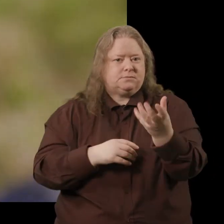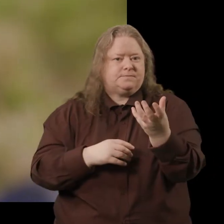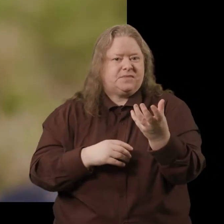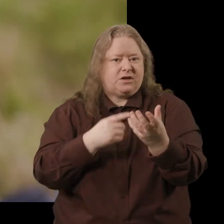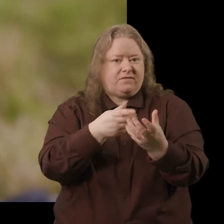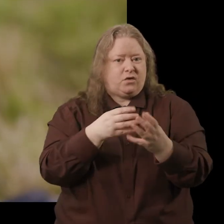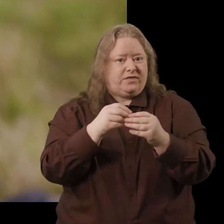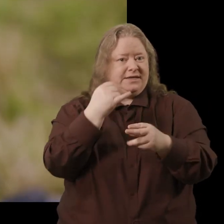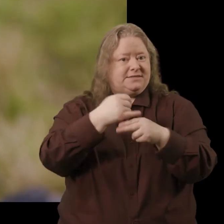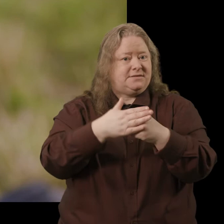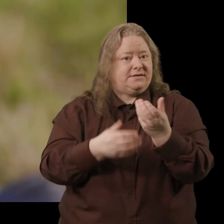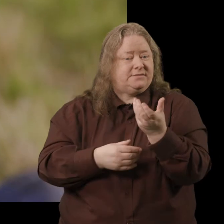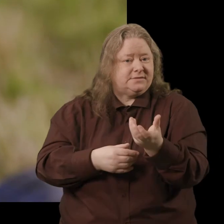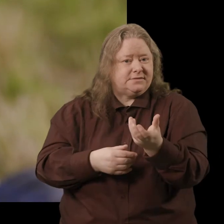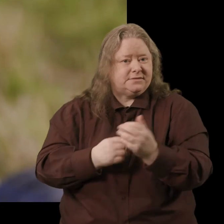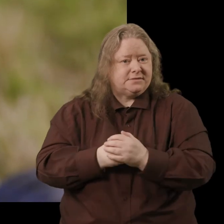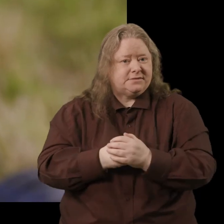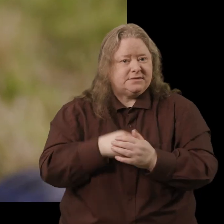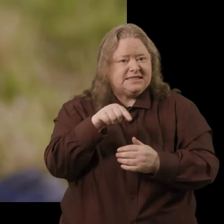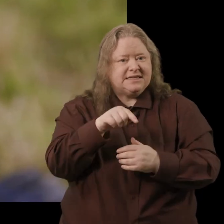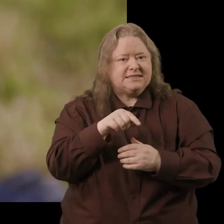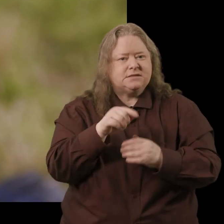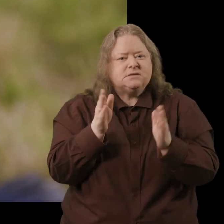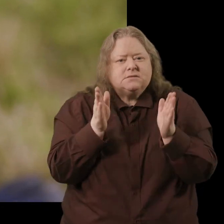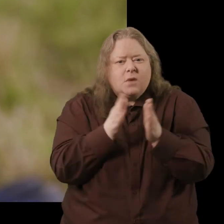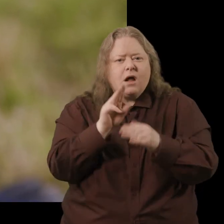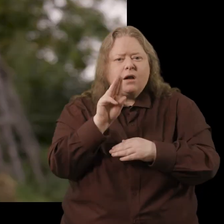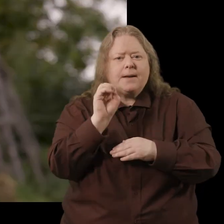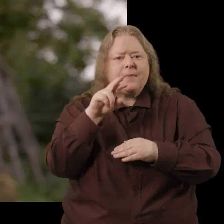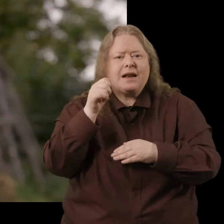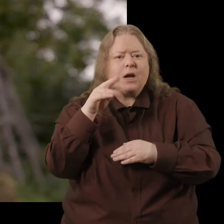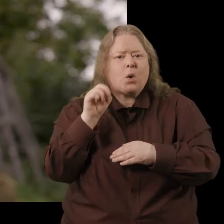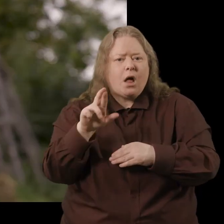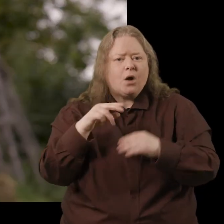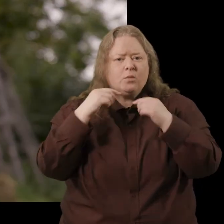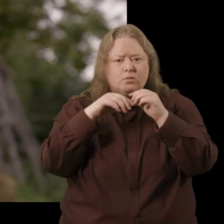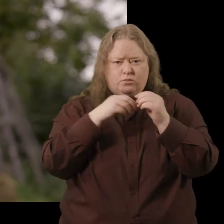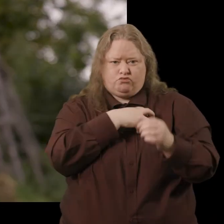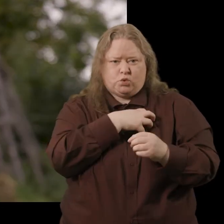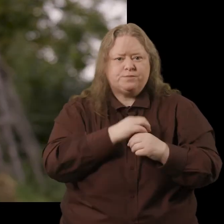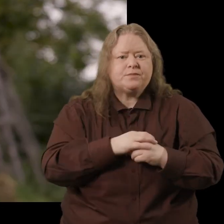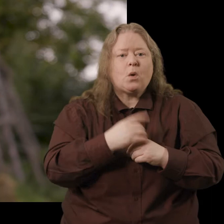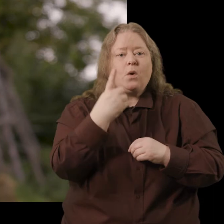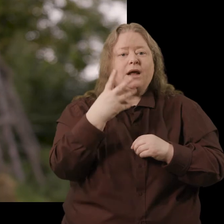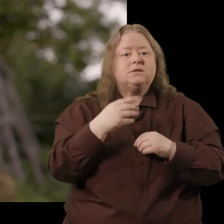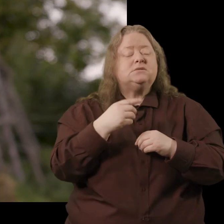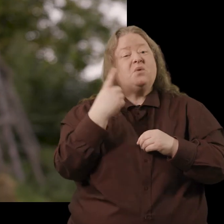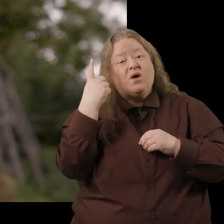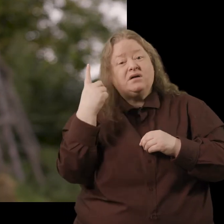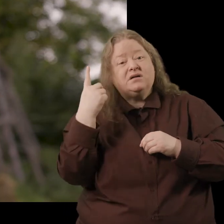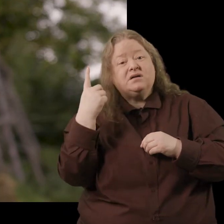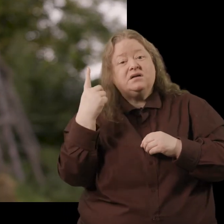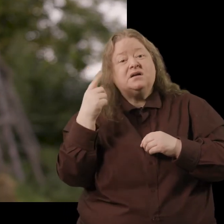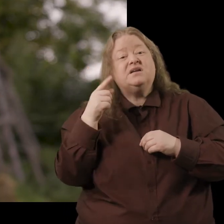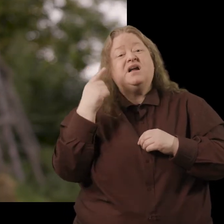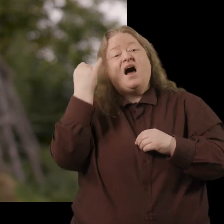your object inside. In this case, it's a small penannular brooch. In one hand, what we have at the end of that is a lot of ideas